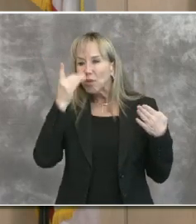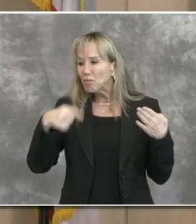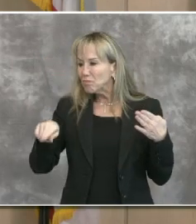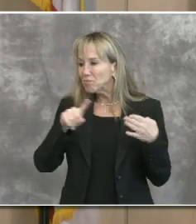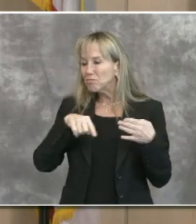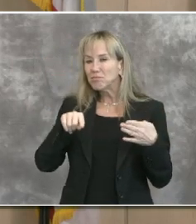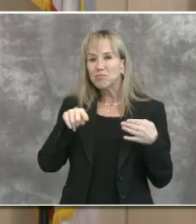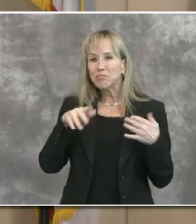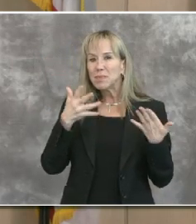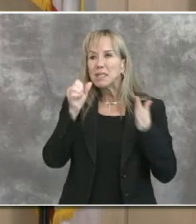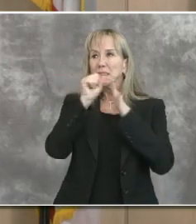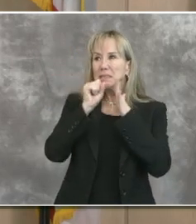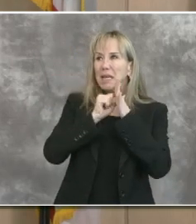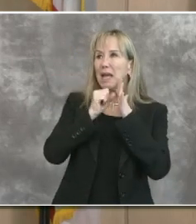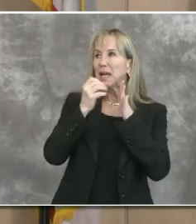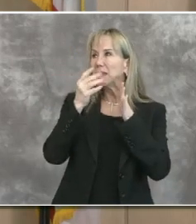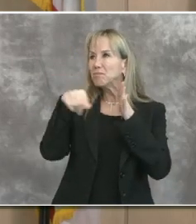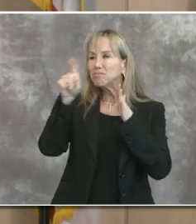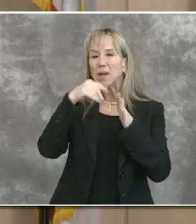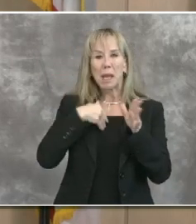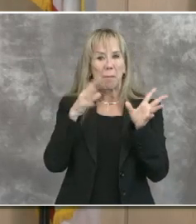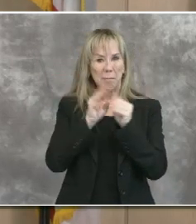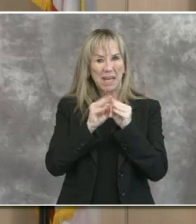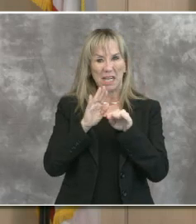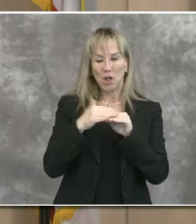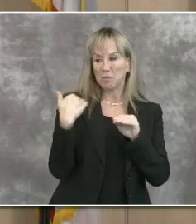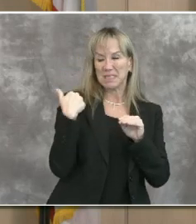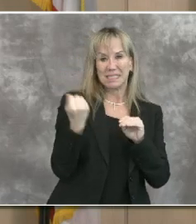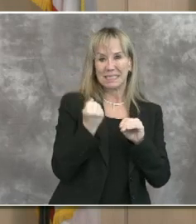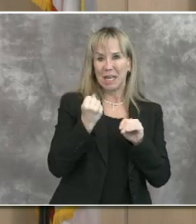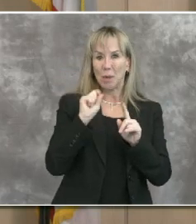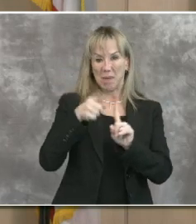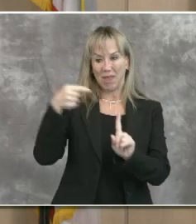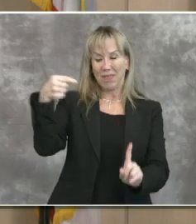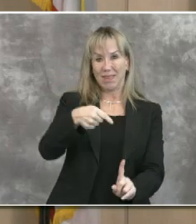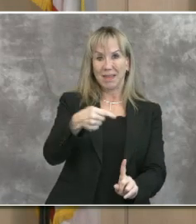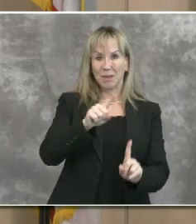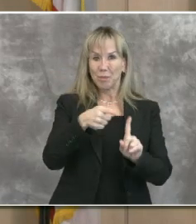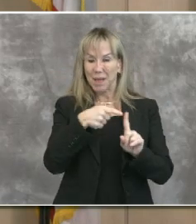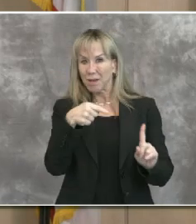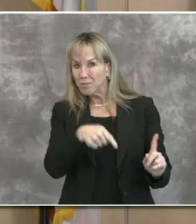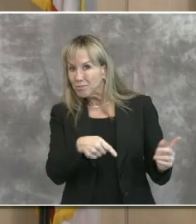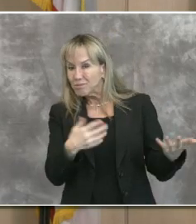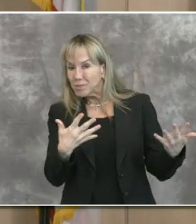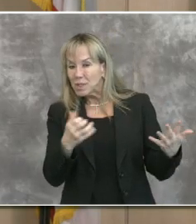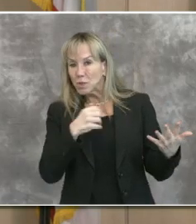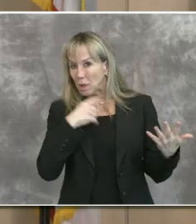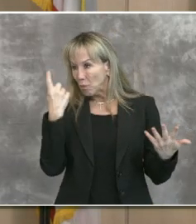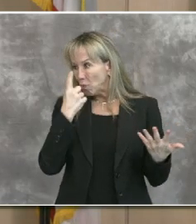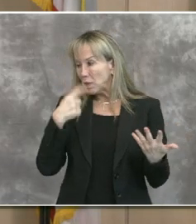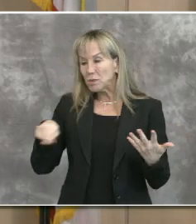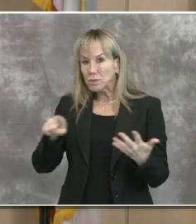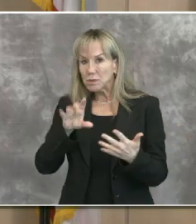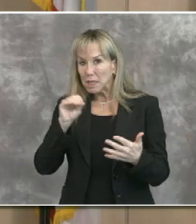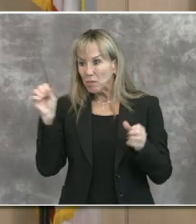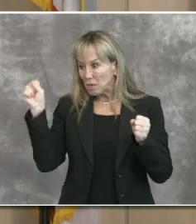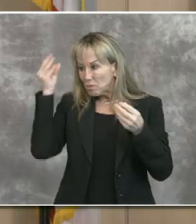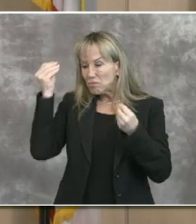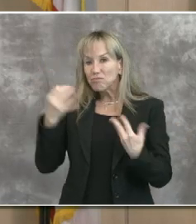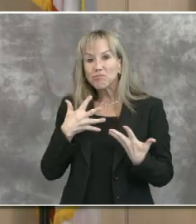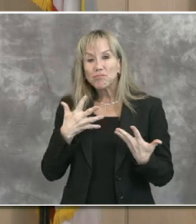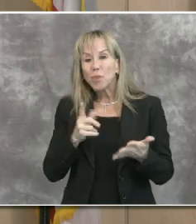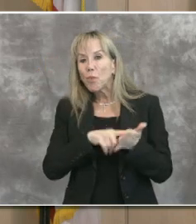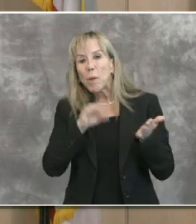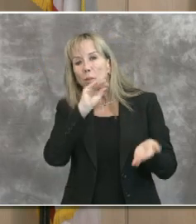with the state and others on Saturday on this very topic. Has the county now had enough time to tell us what percentage of these folks